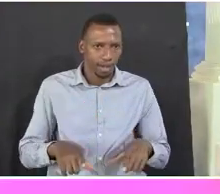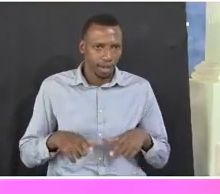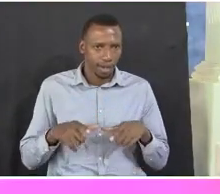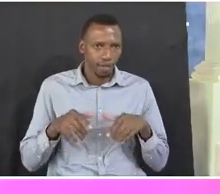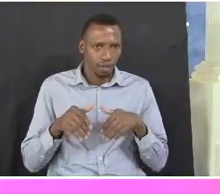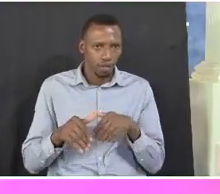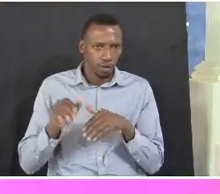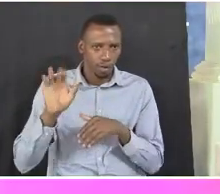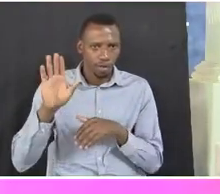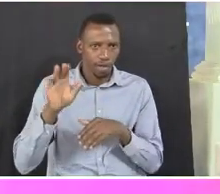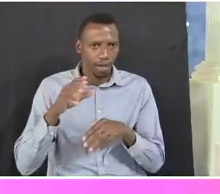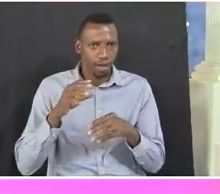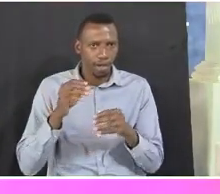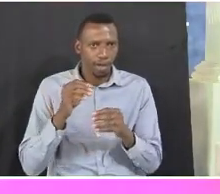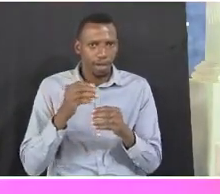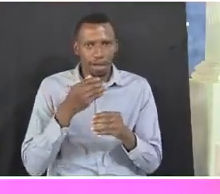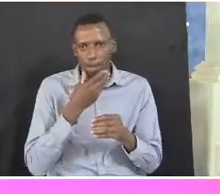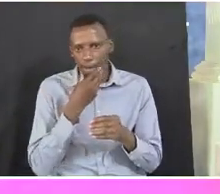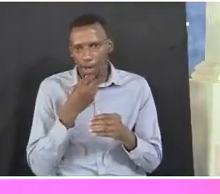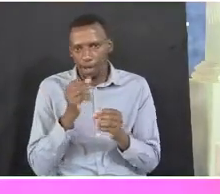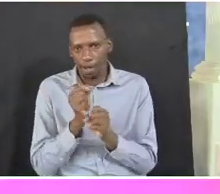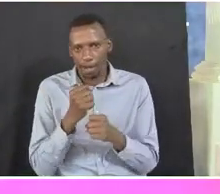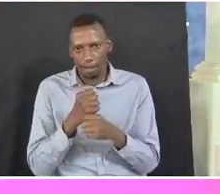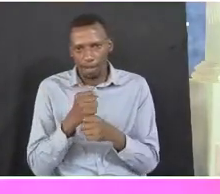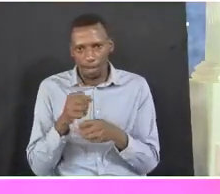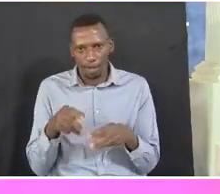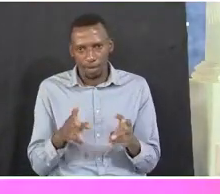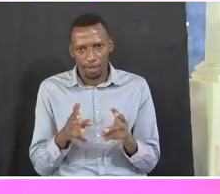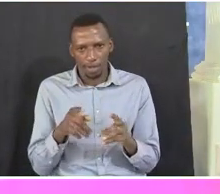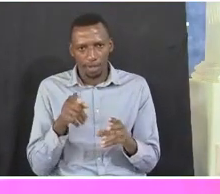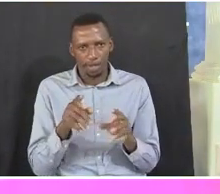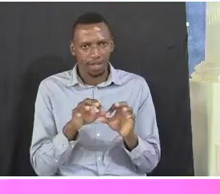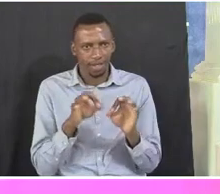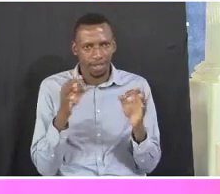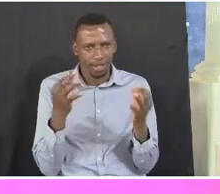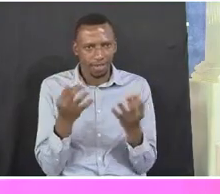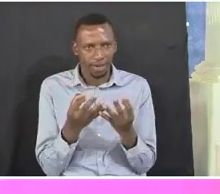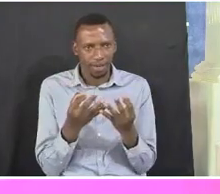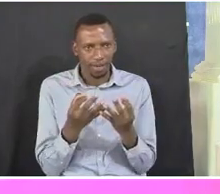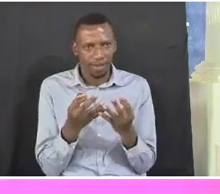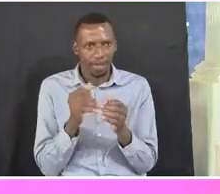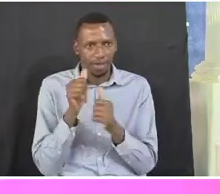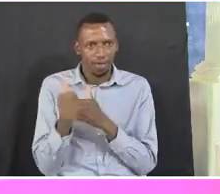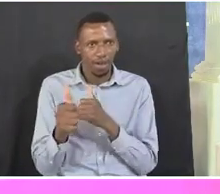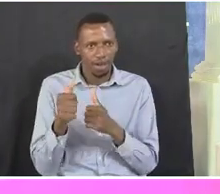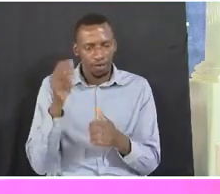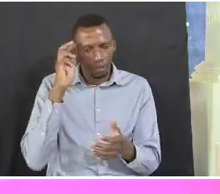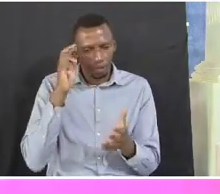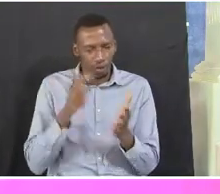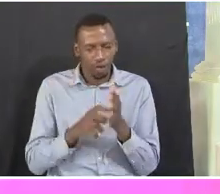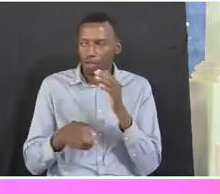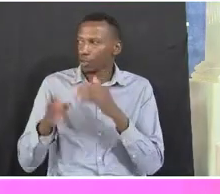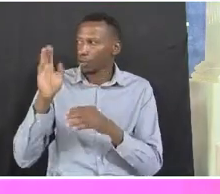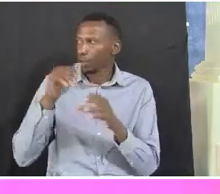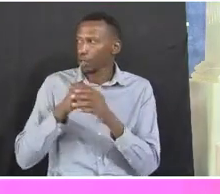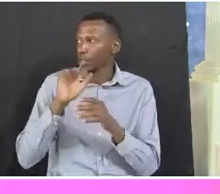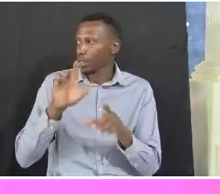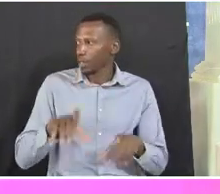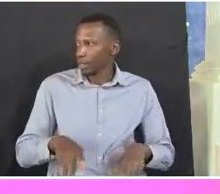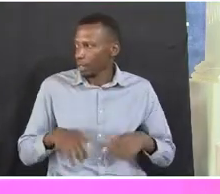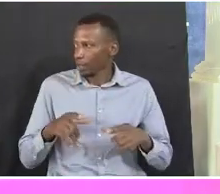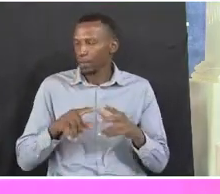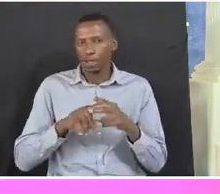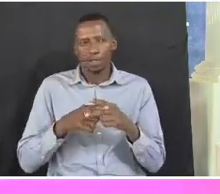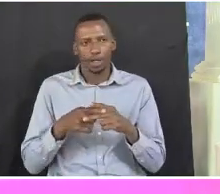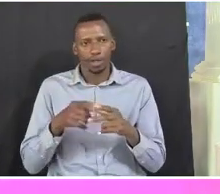ways. This family, far from recognizing God in their lives, started to recognize